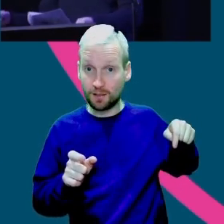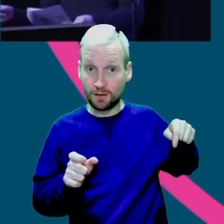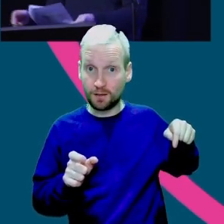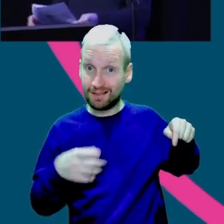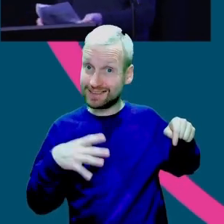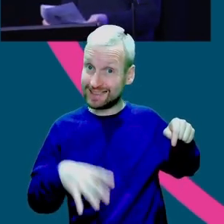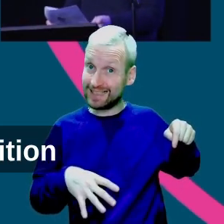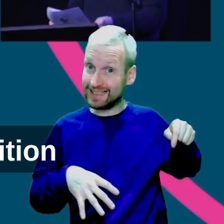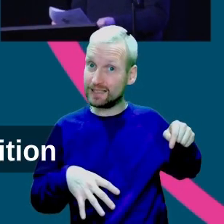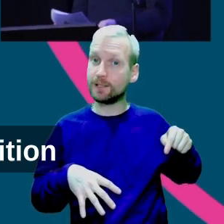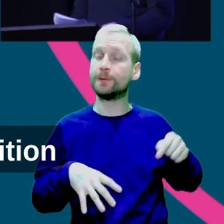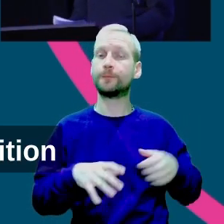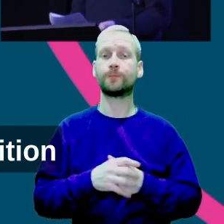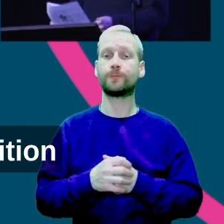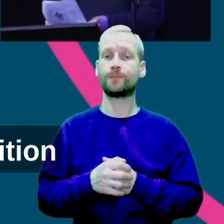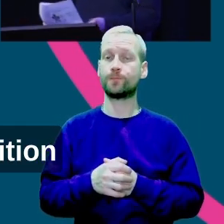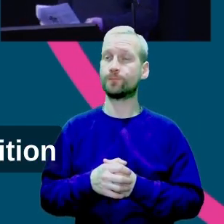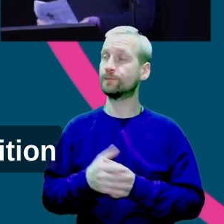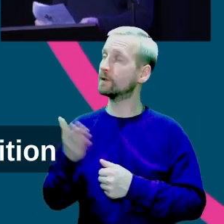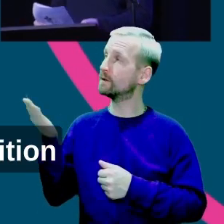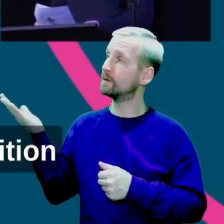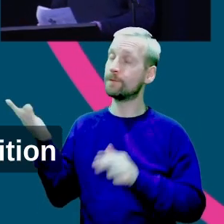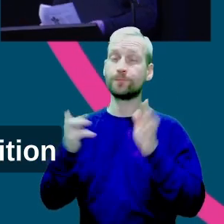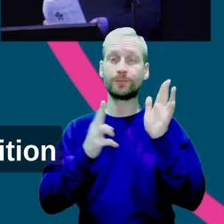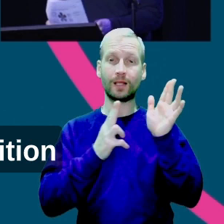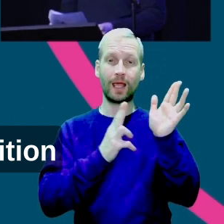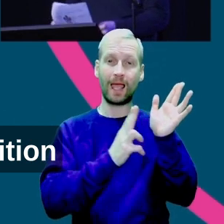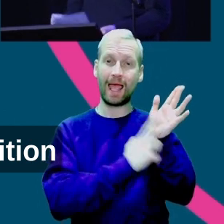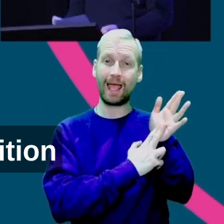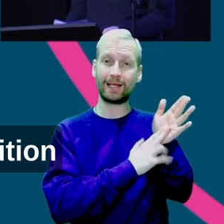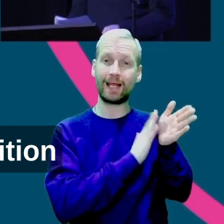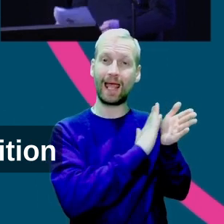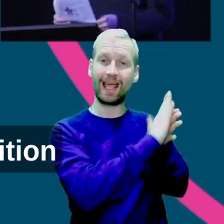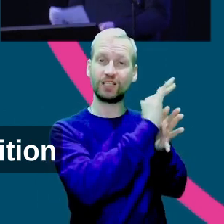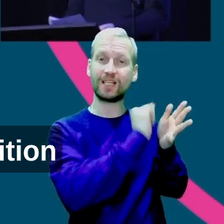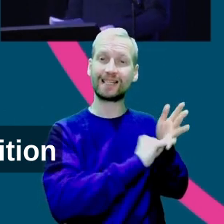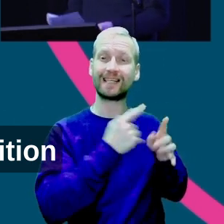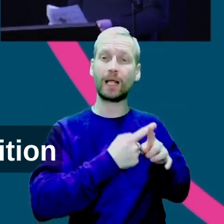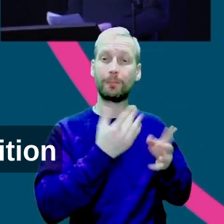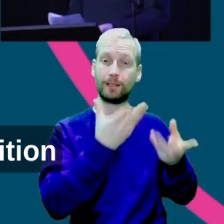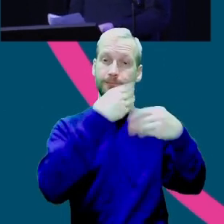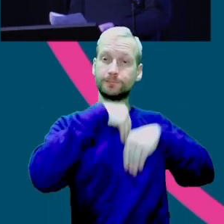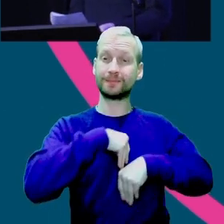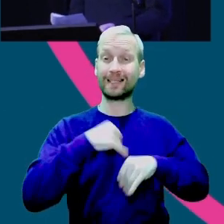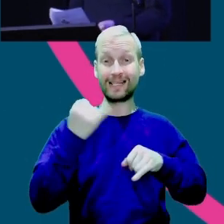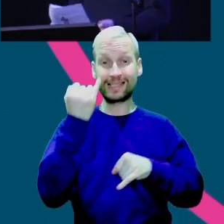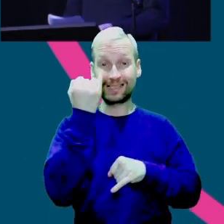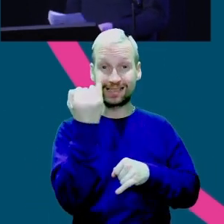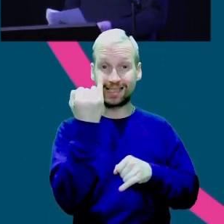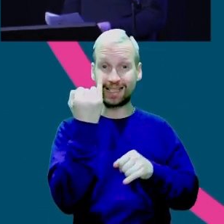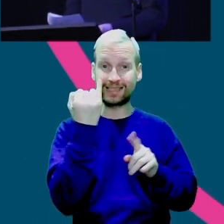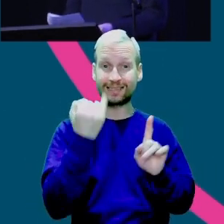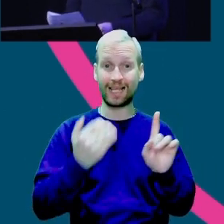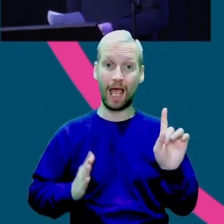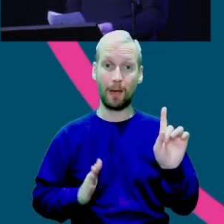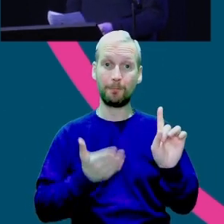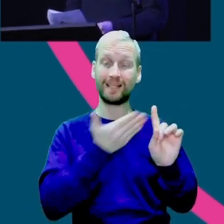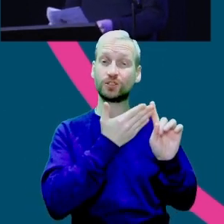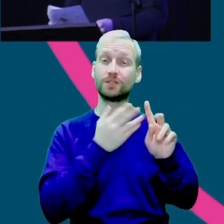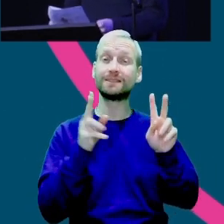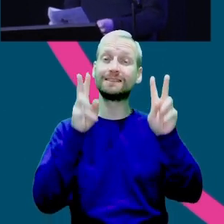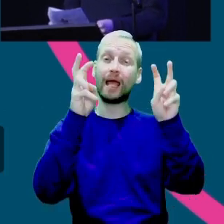So if we go on to the next slide, NHS England have formally adopted 6 ambition statements to try and improve